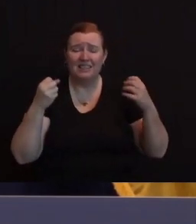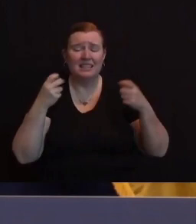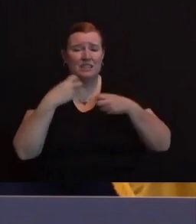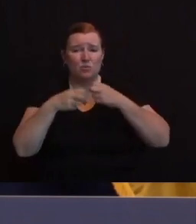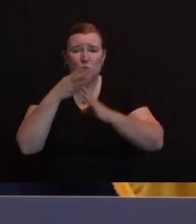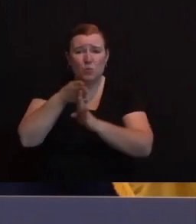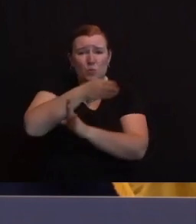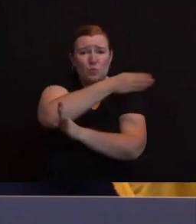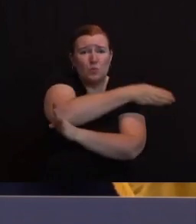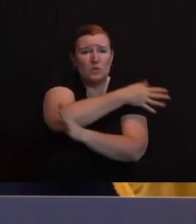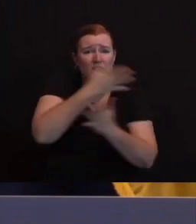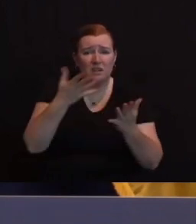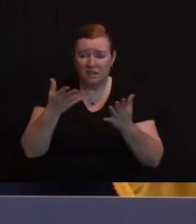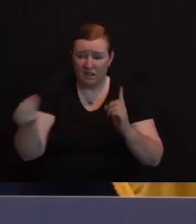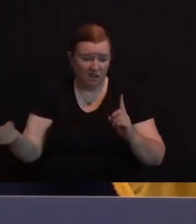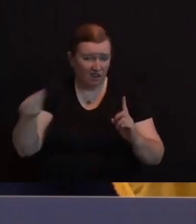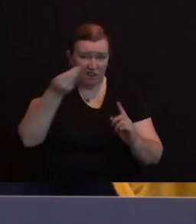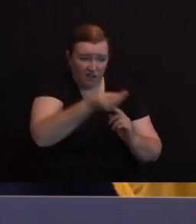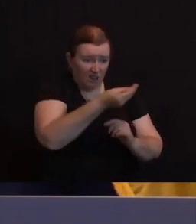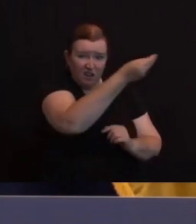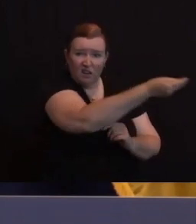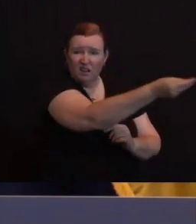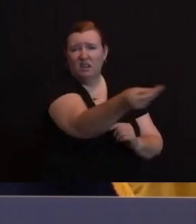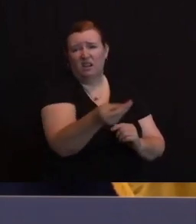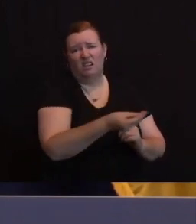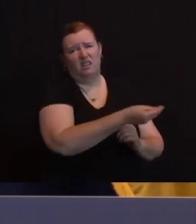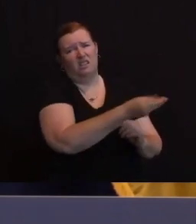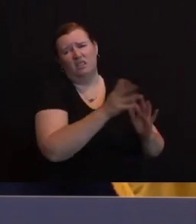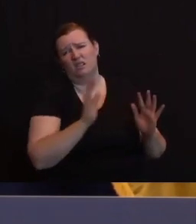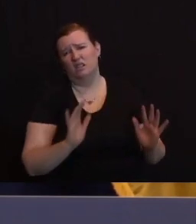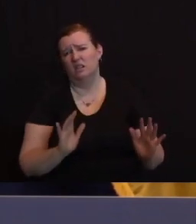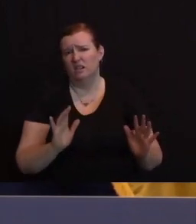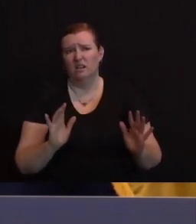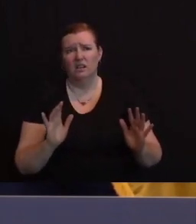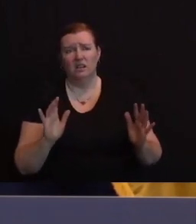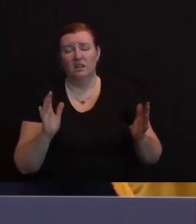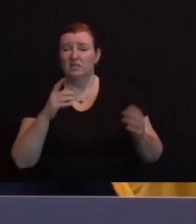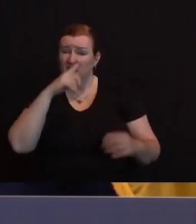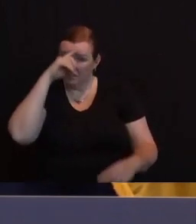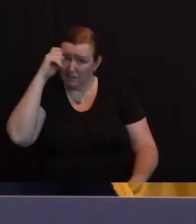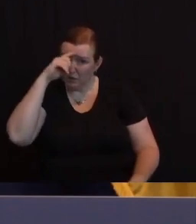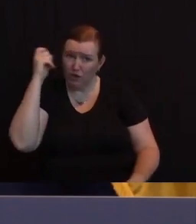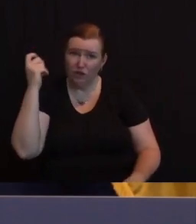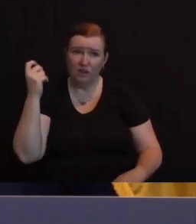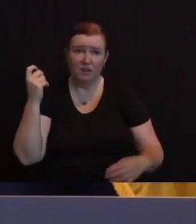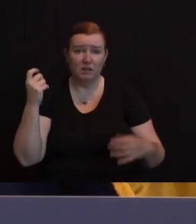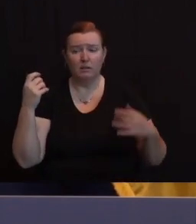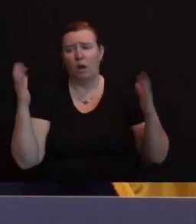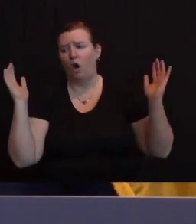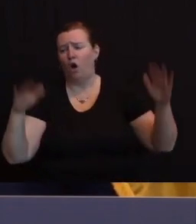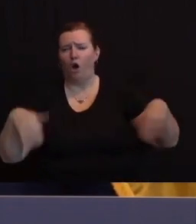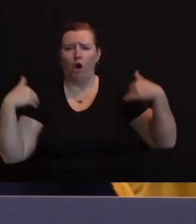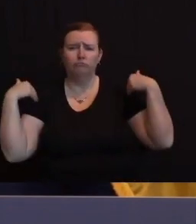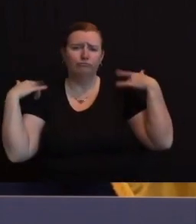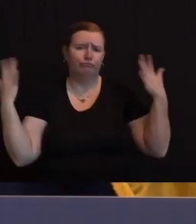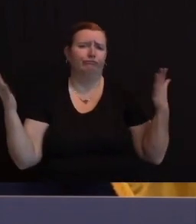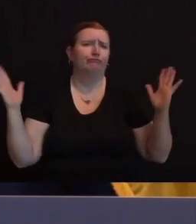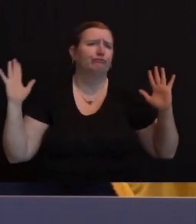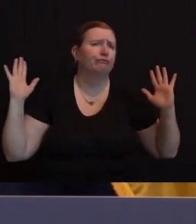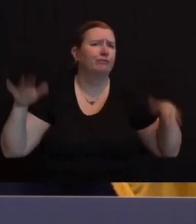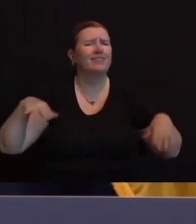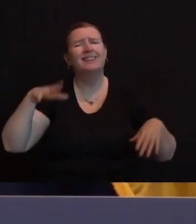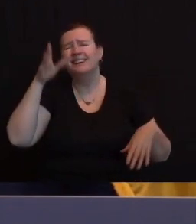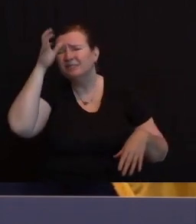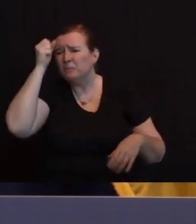just because it is summer does not mean that we give up common sense or personal responsibility. We can have an enjoyable summer.